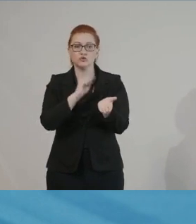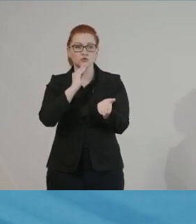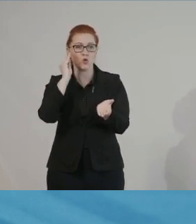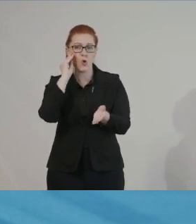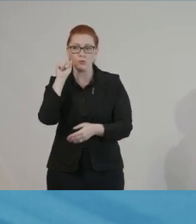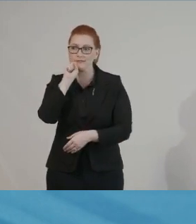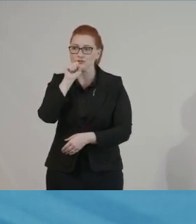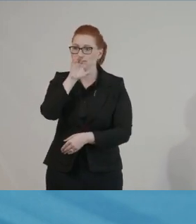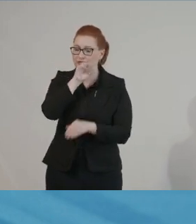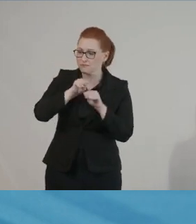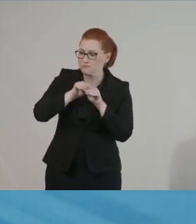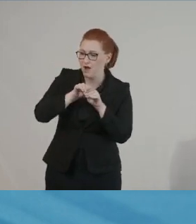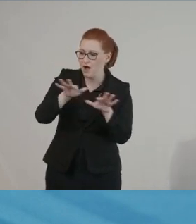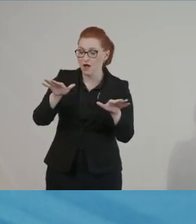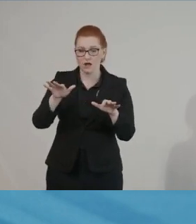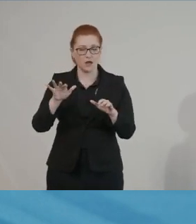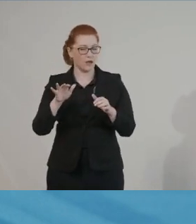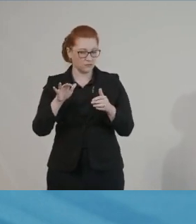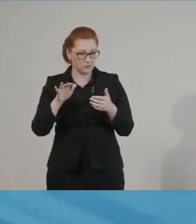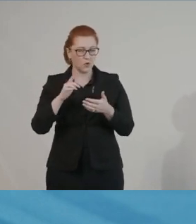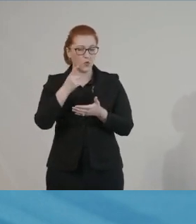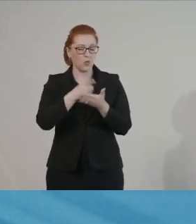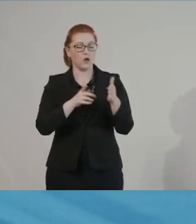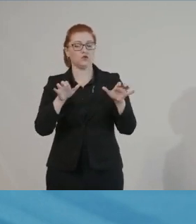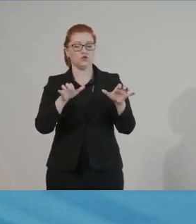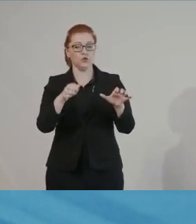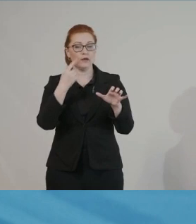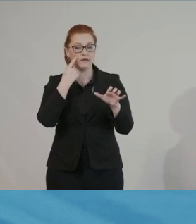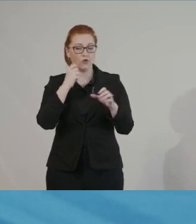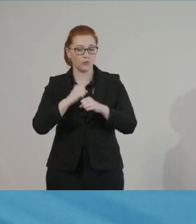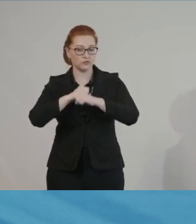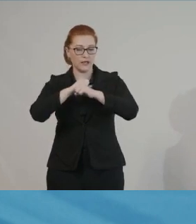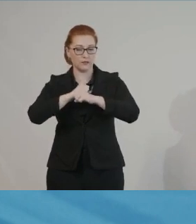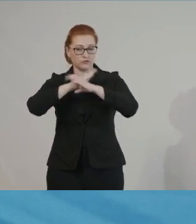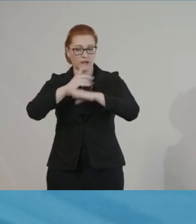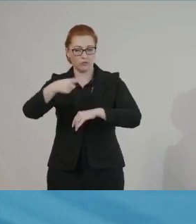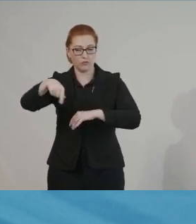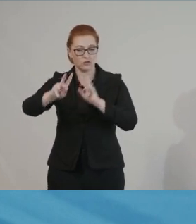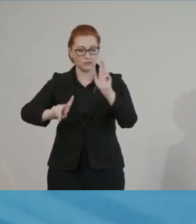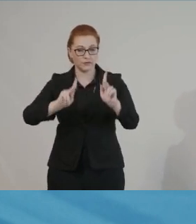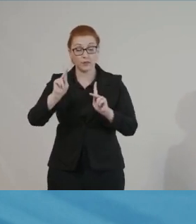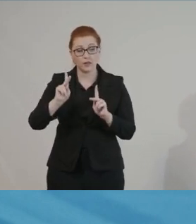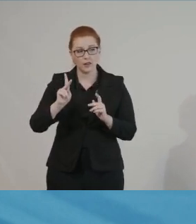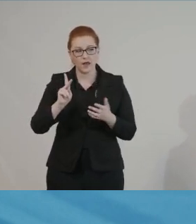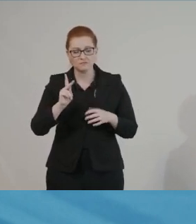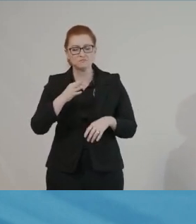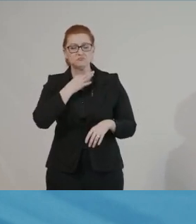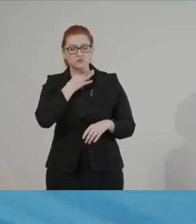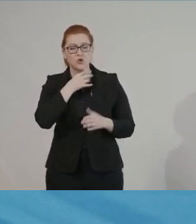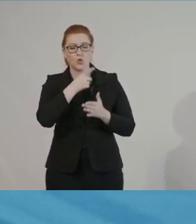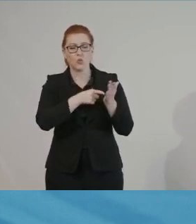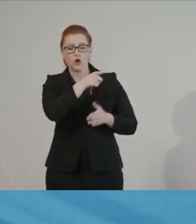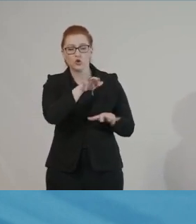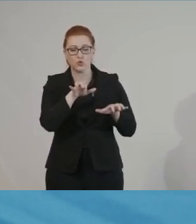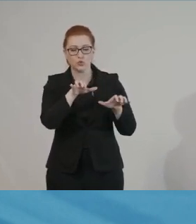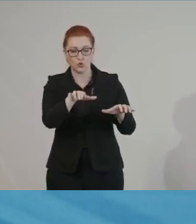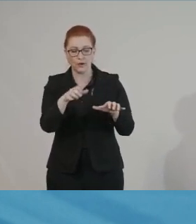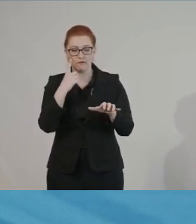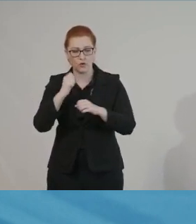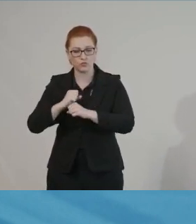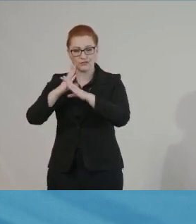there? And when will you tell us which nursing homes are affected? It's really hard to read in the news of 12 cases, 20 cases